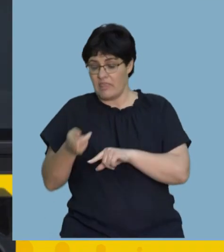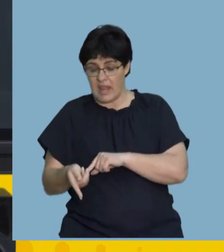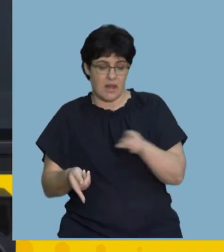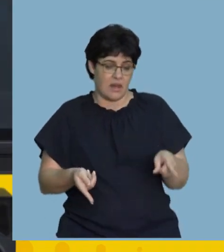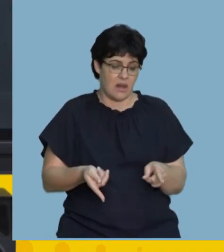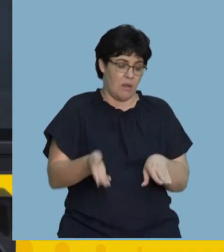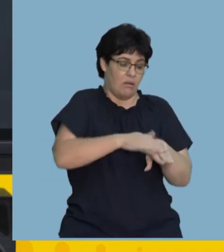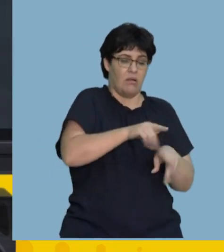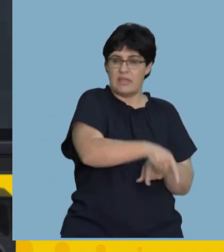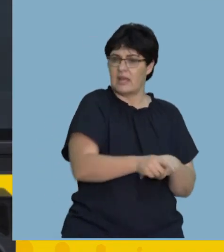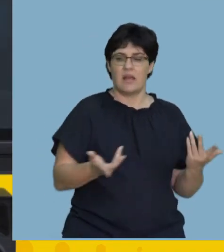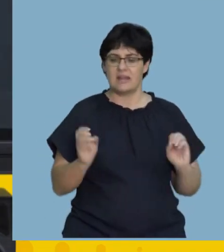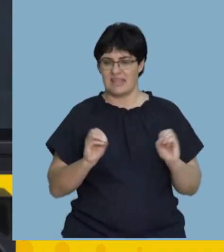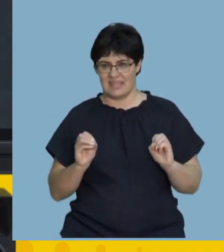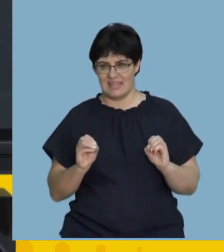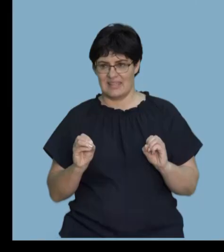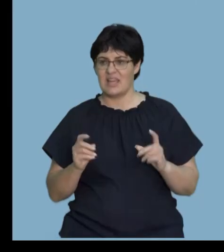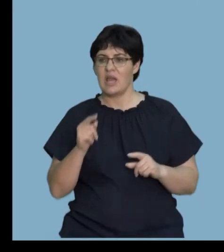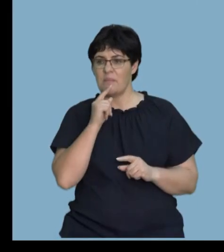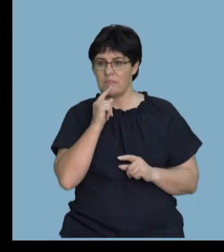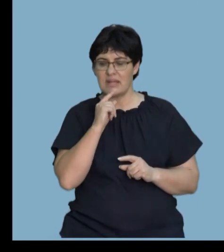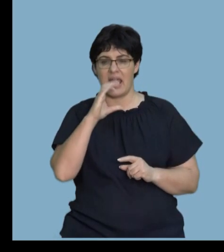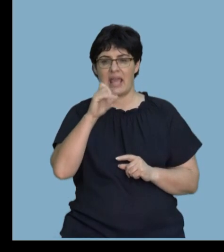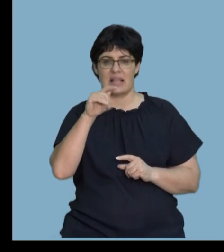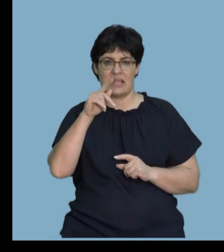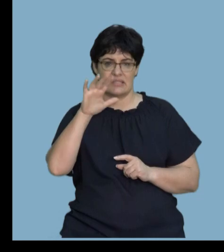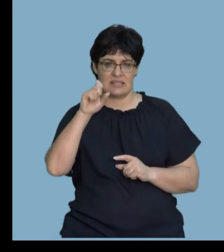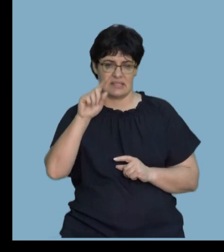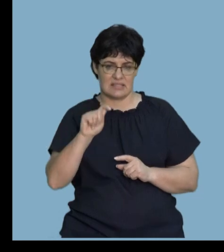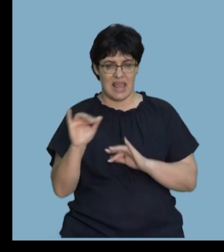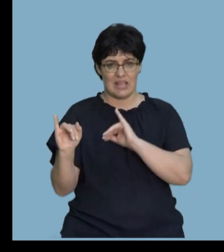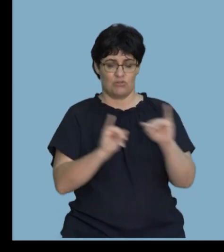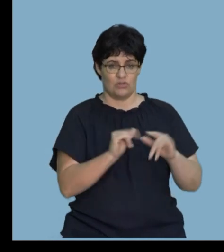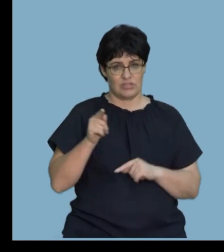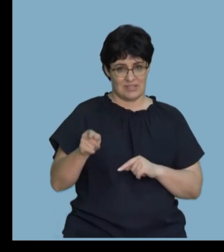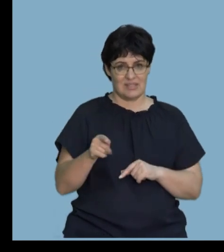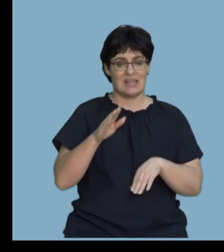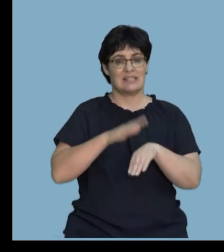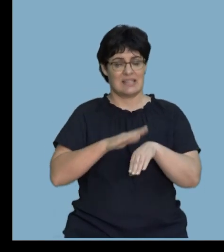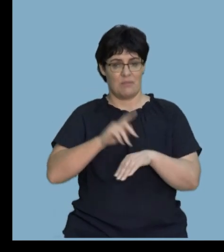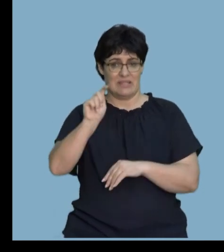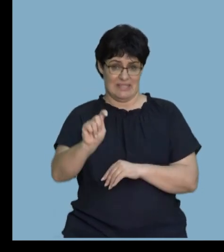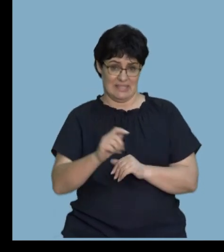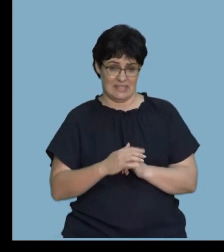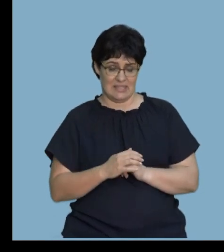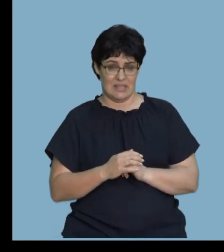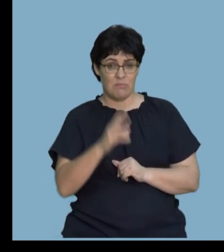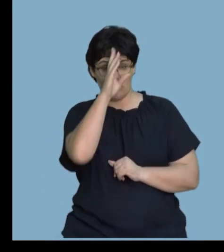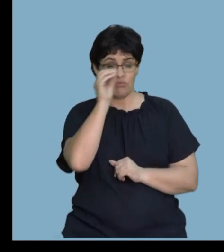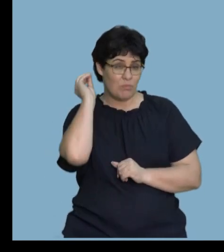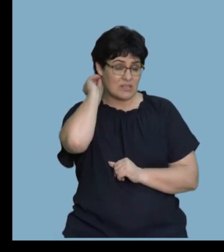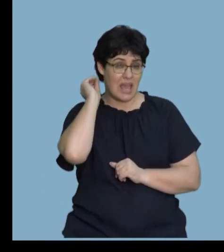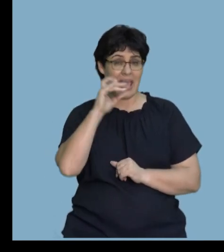could point to a possibility that a catalyst was introduced at time t, okay? But remember,